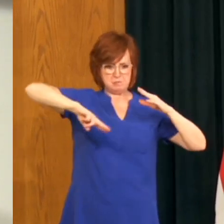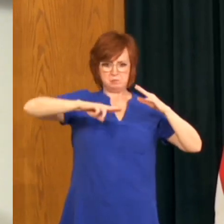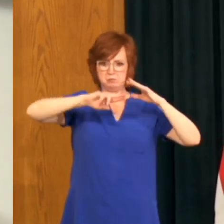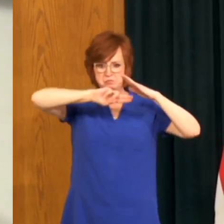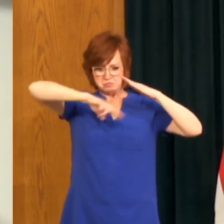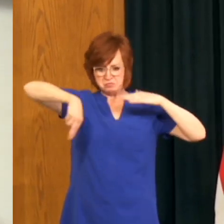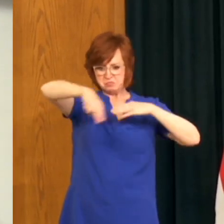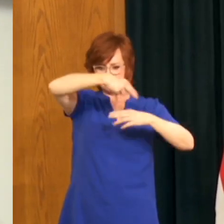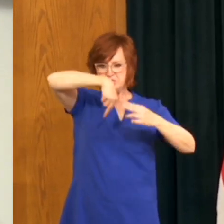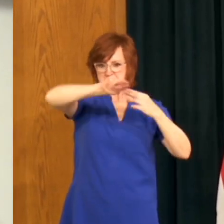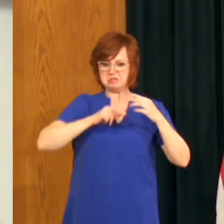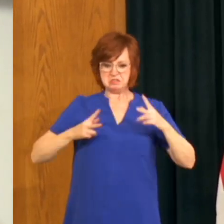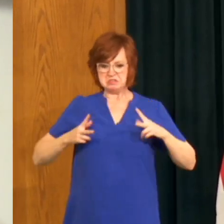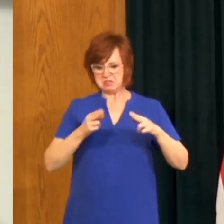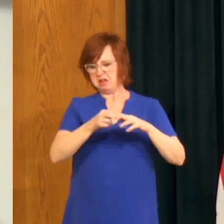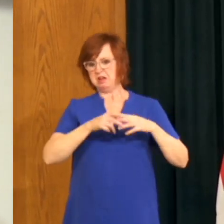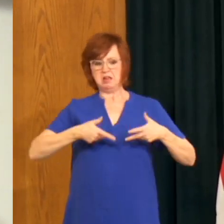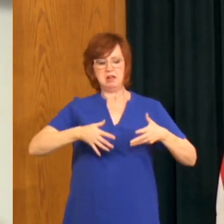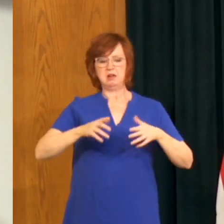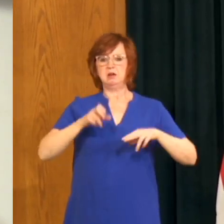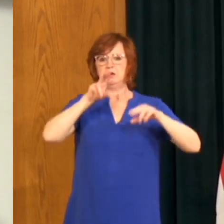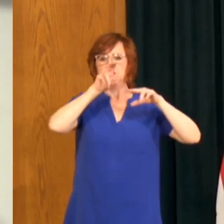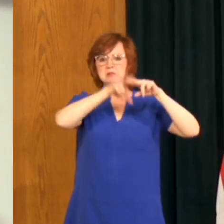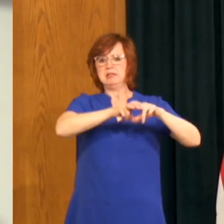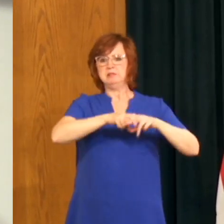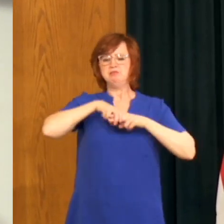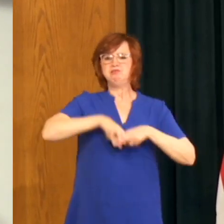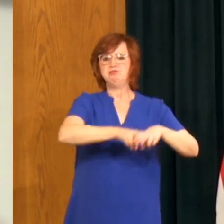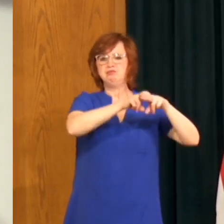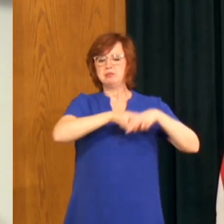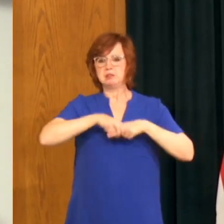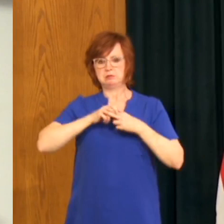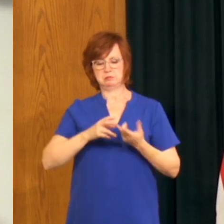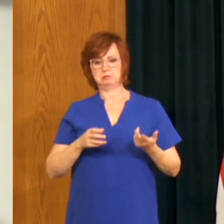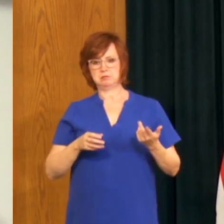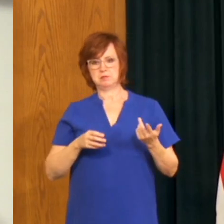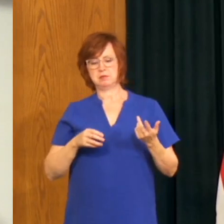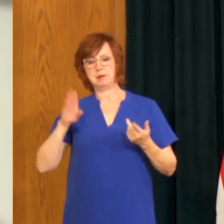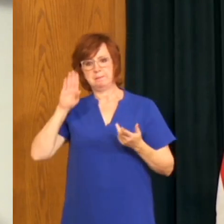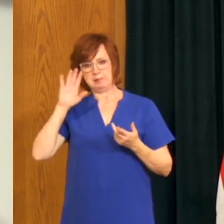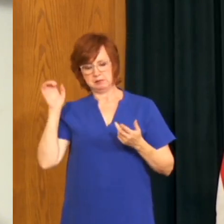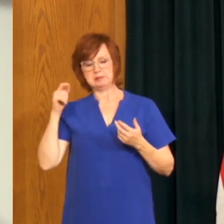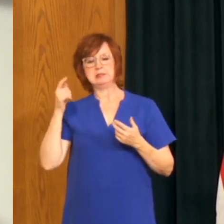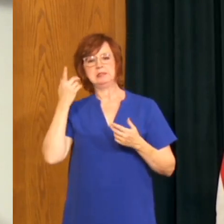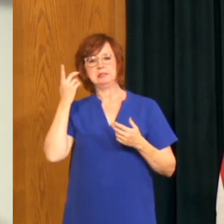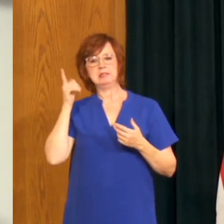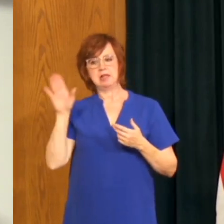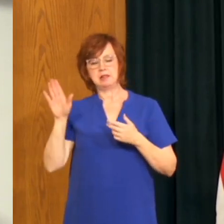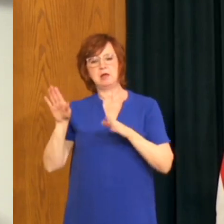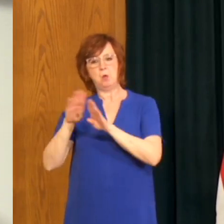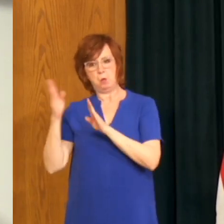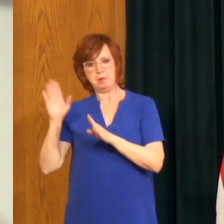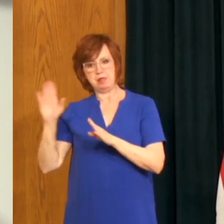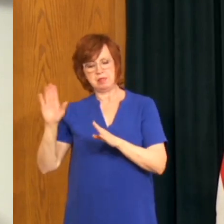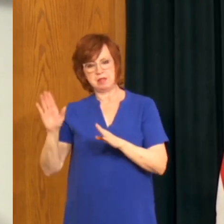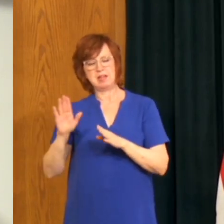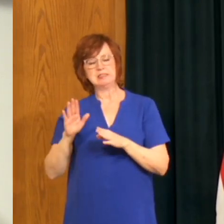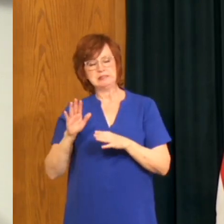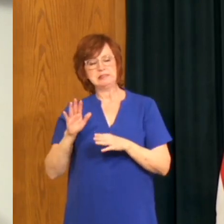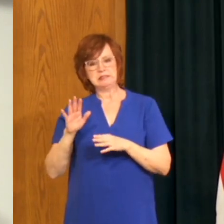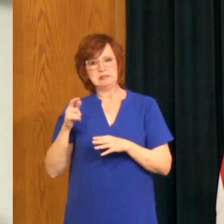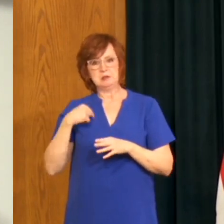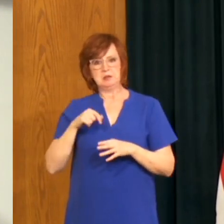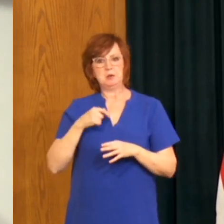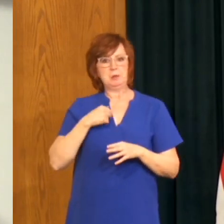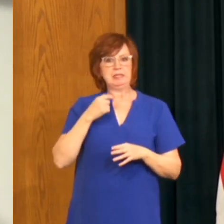in BC, for example, some playgrounds are open. So I can understand the need for parents to get their children out and in playgrounds. We also understand there